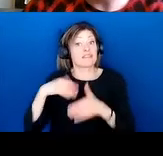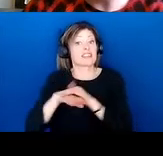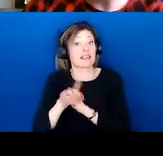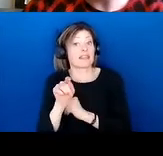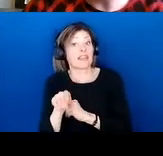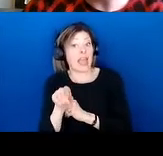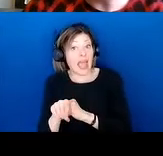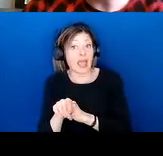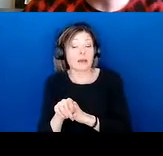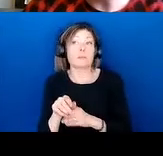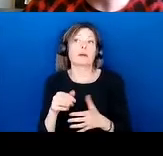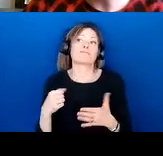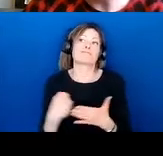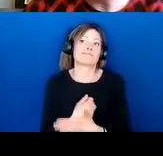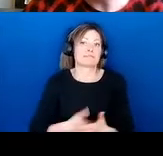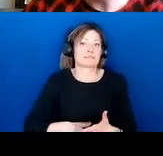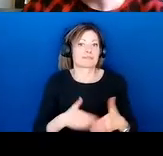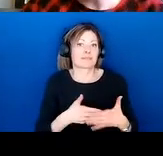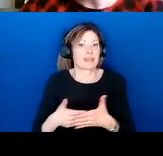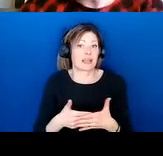staircase a bit challenging.